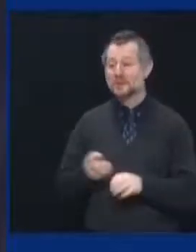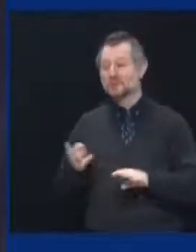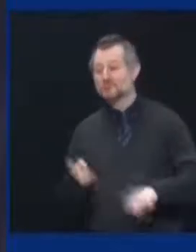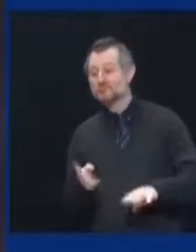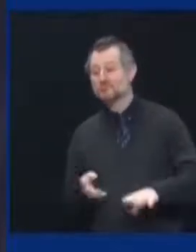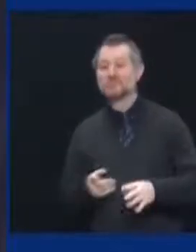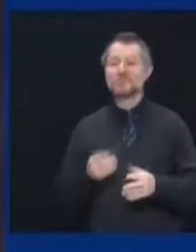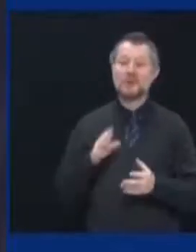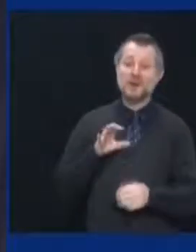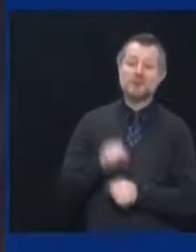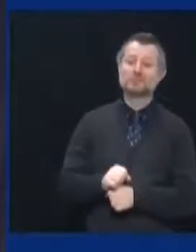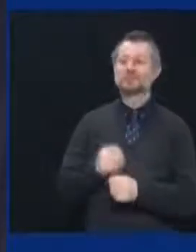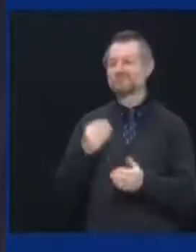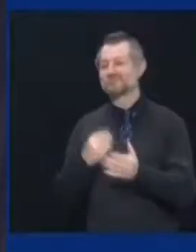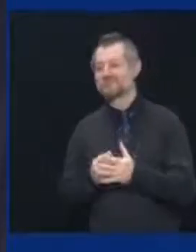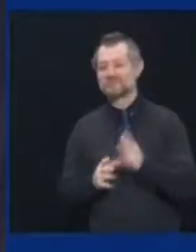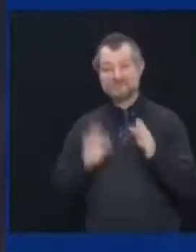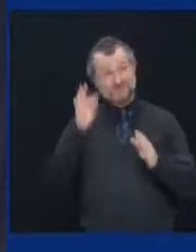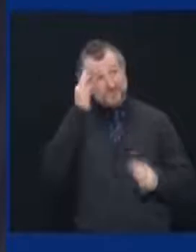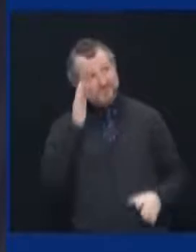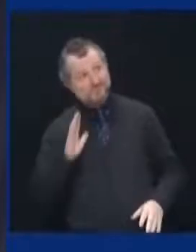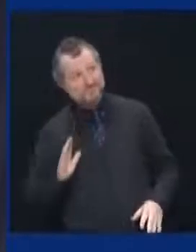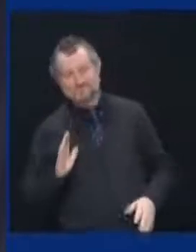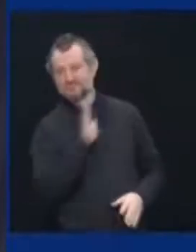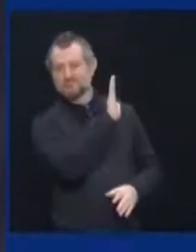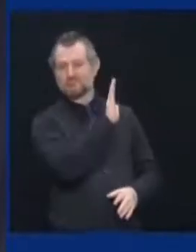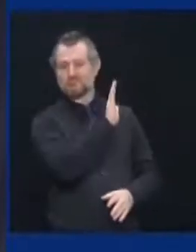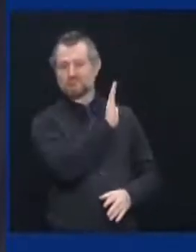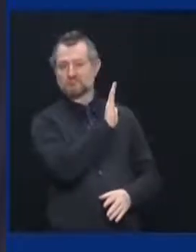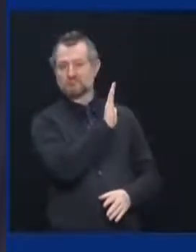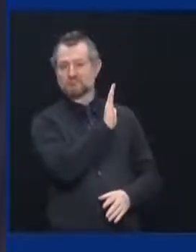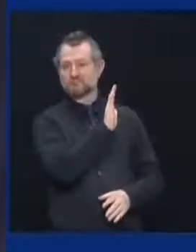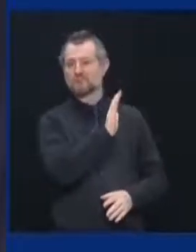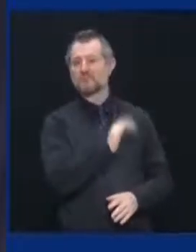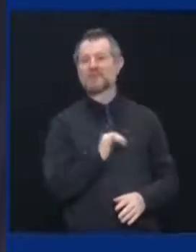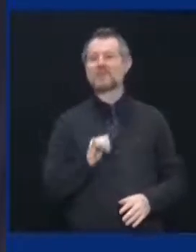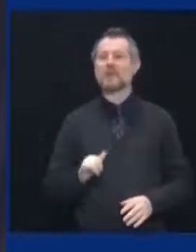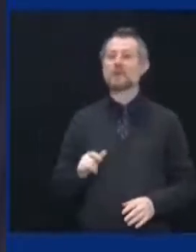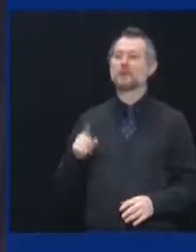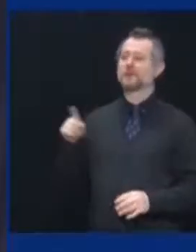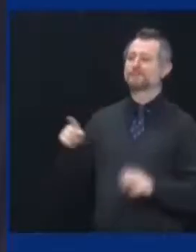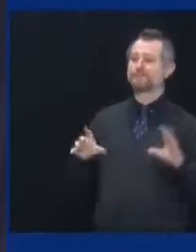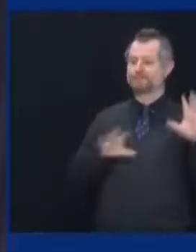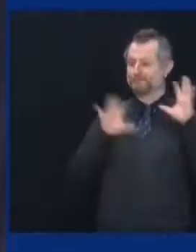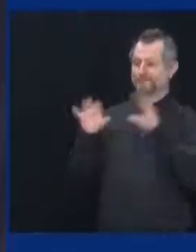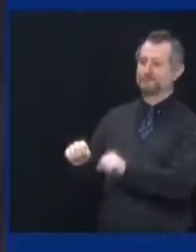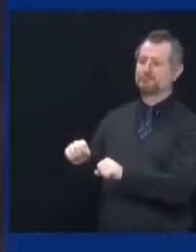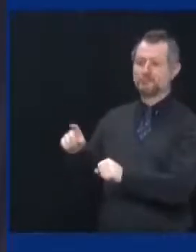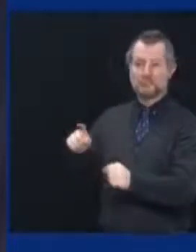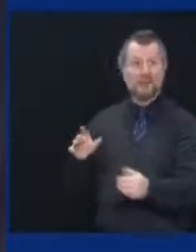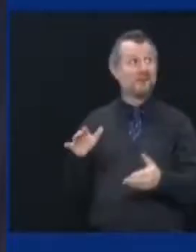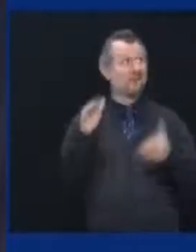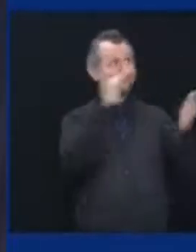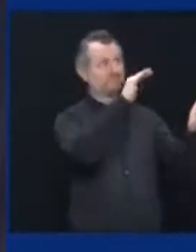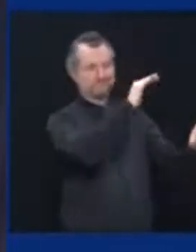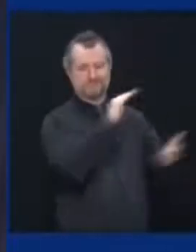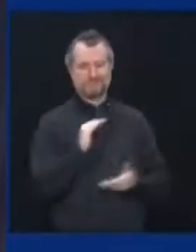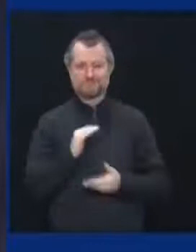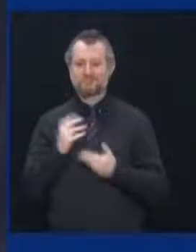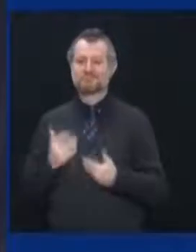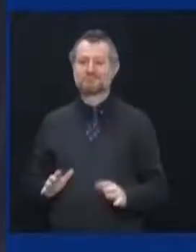the allocation. And the federal government's allocation is proportionate